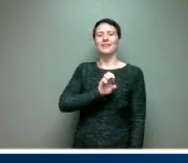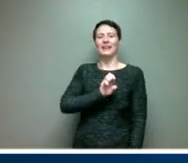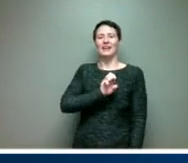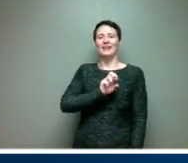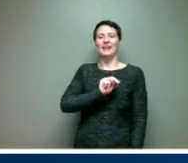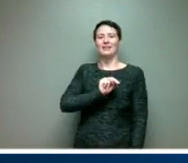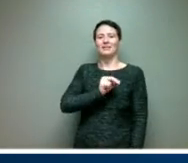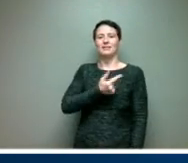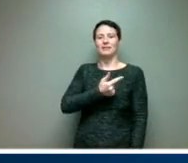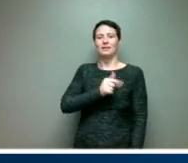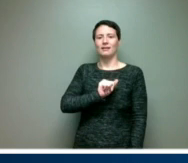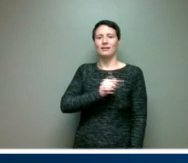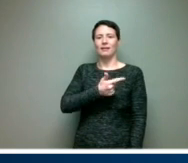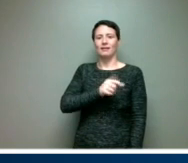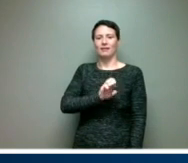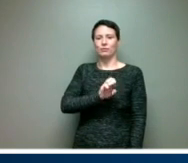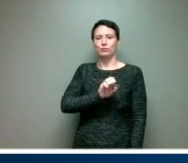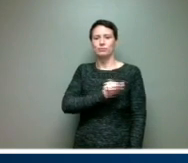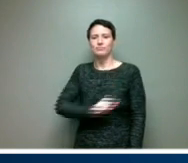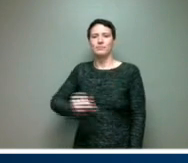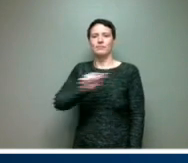engage@columbus.k12.oh.us.